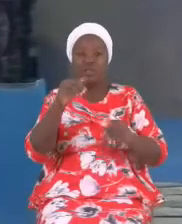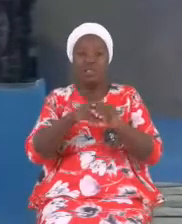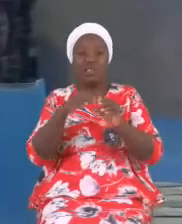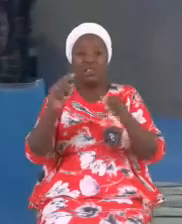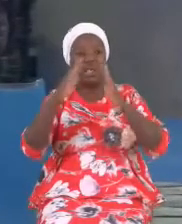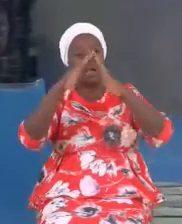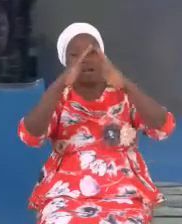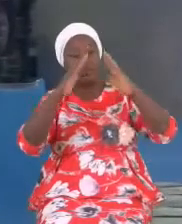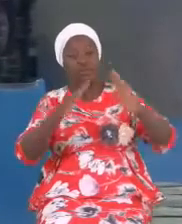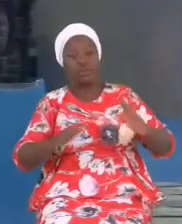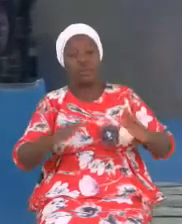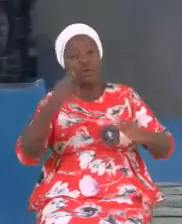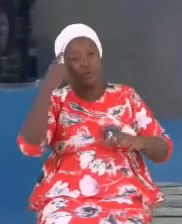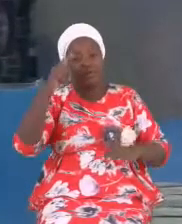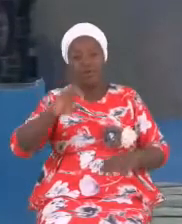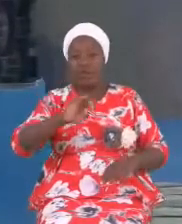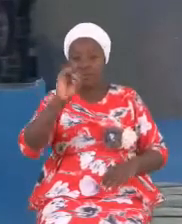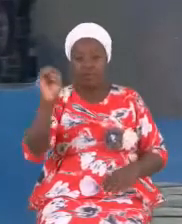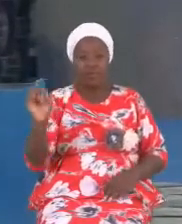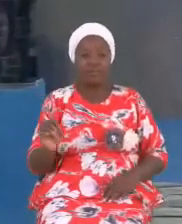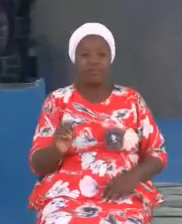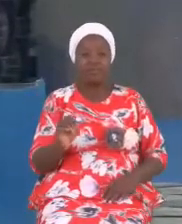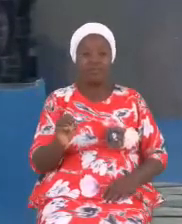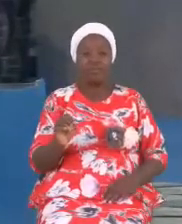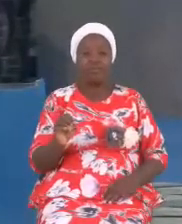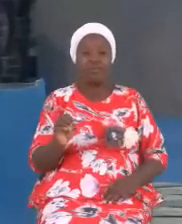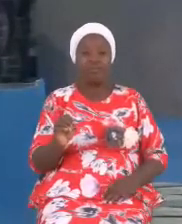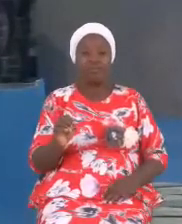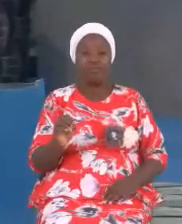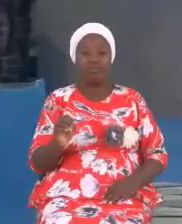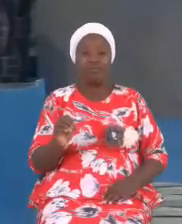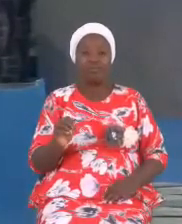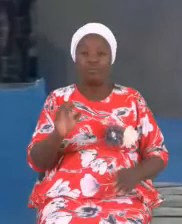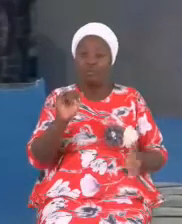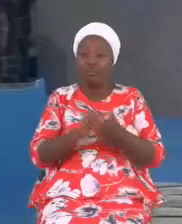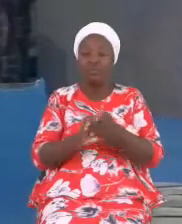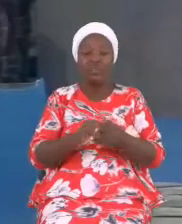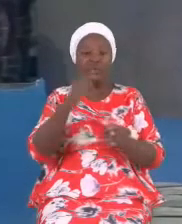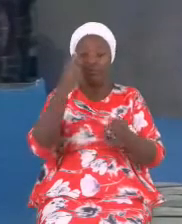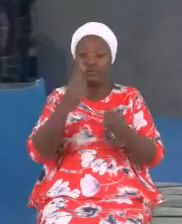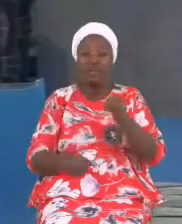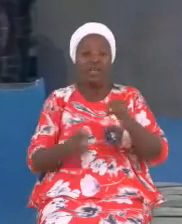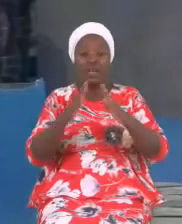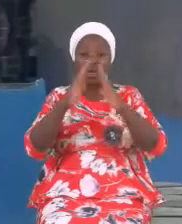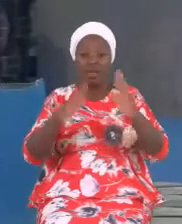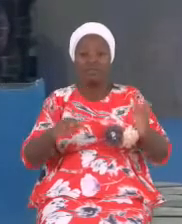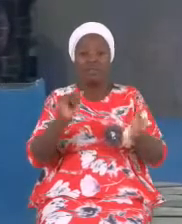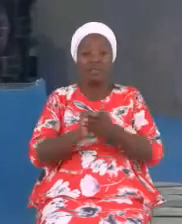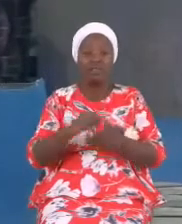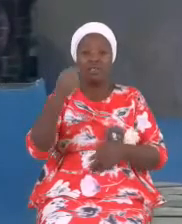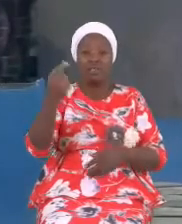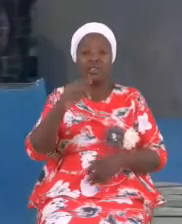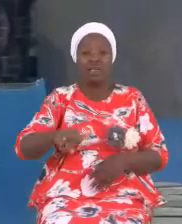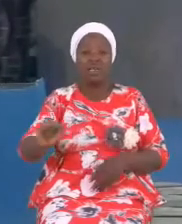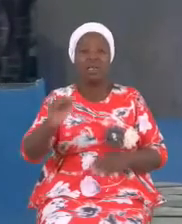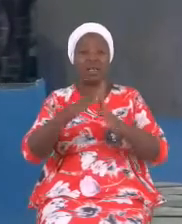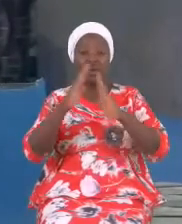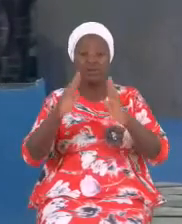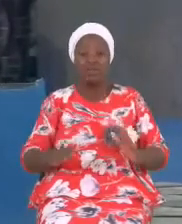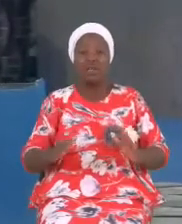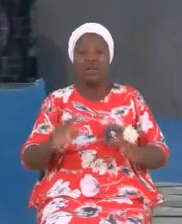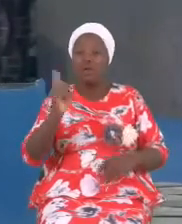house forever. That final house, that eternal house,